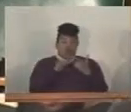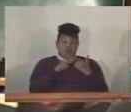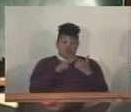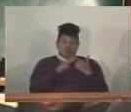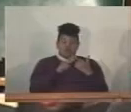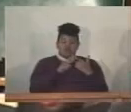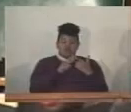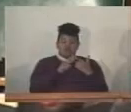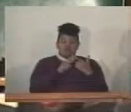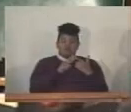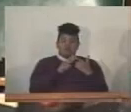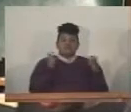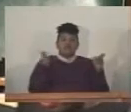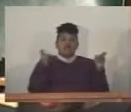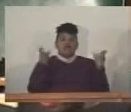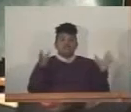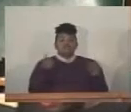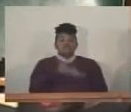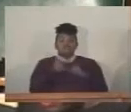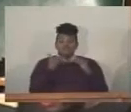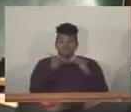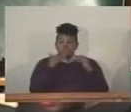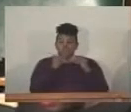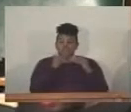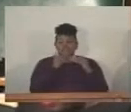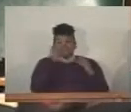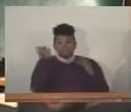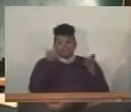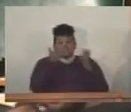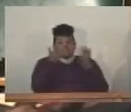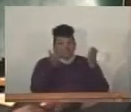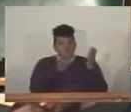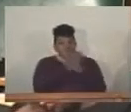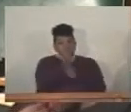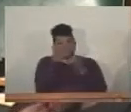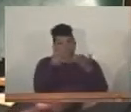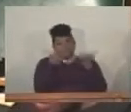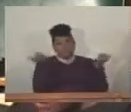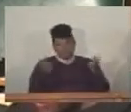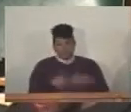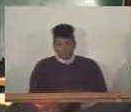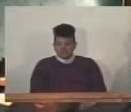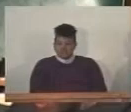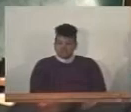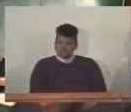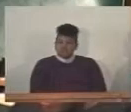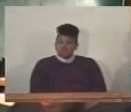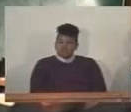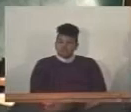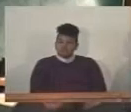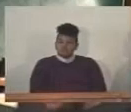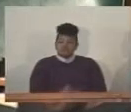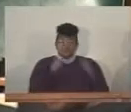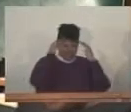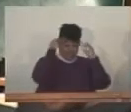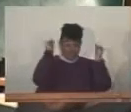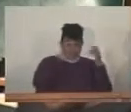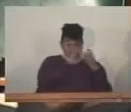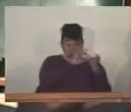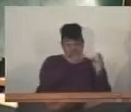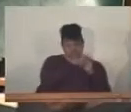to the Indictments Act to allow for the joinder of offenses that are so connected to form part of the same transaction despite